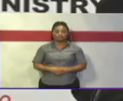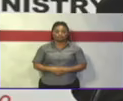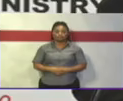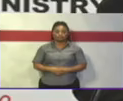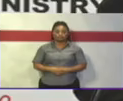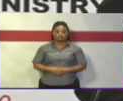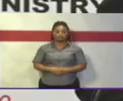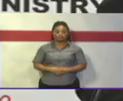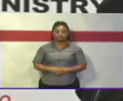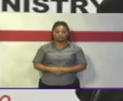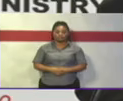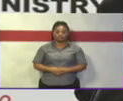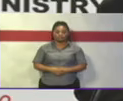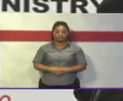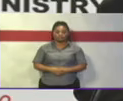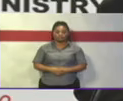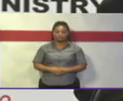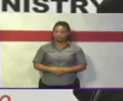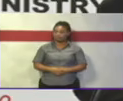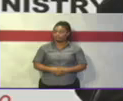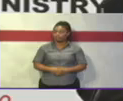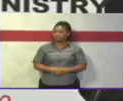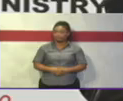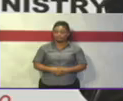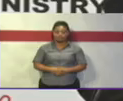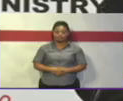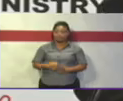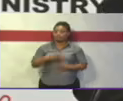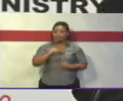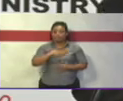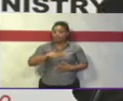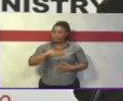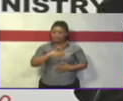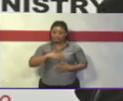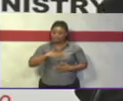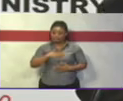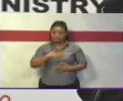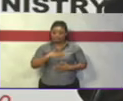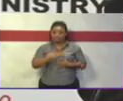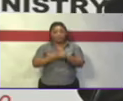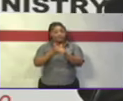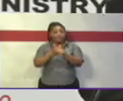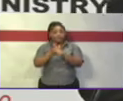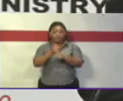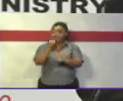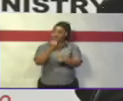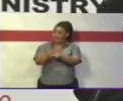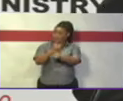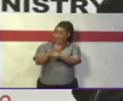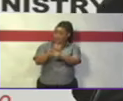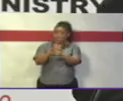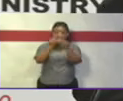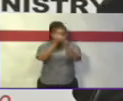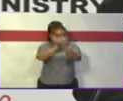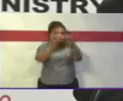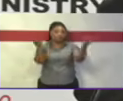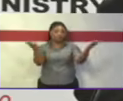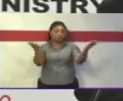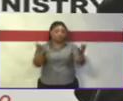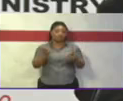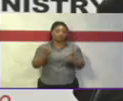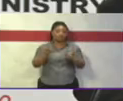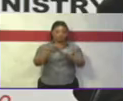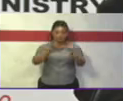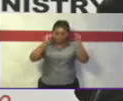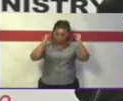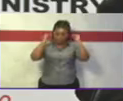Additionally, please rely on reputable sources of information such as the MOH,